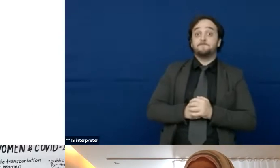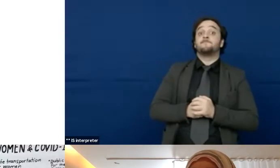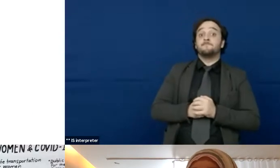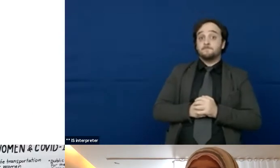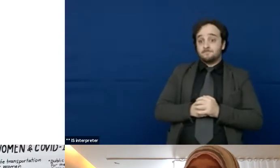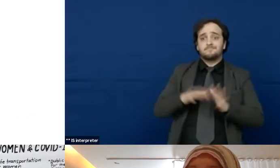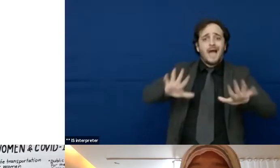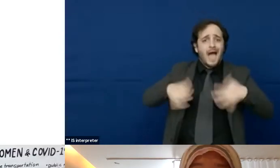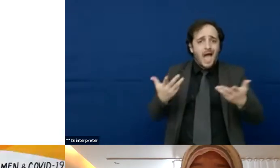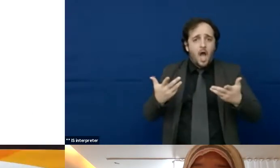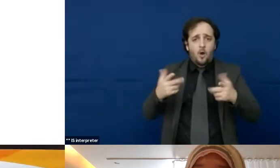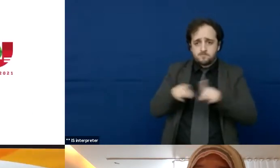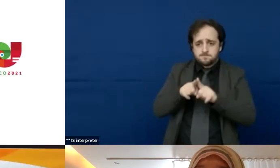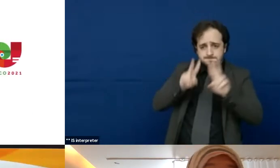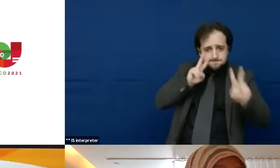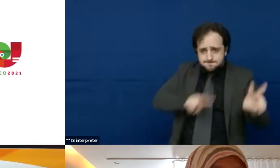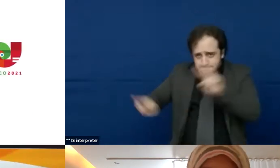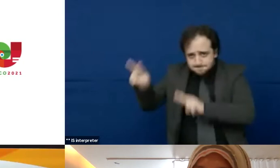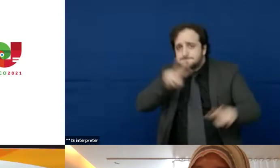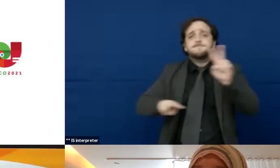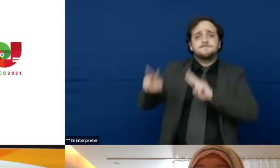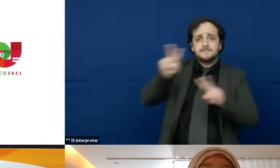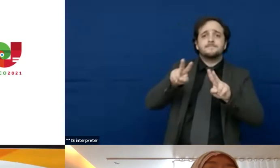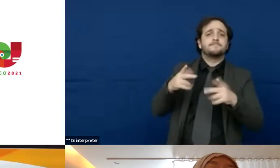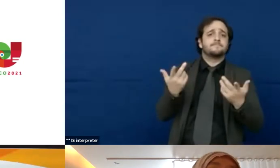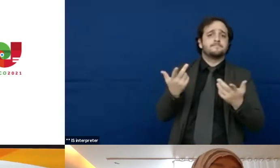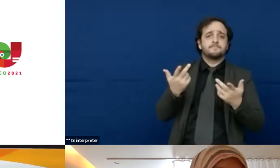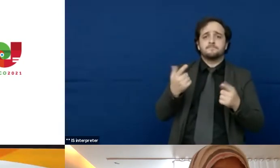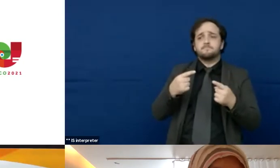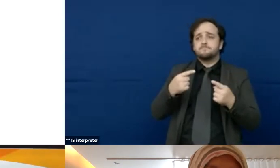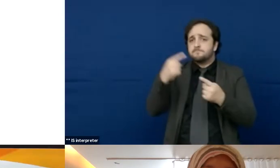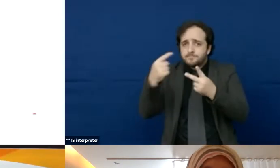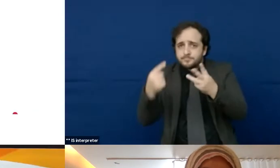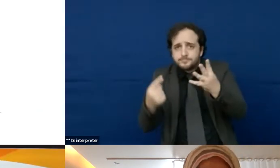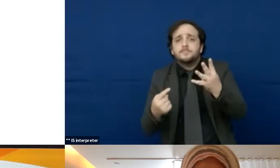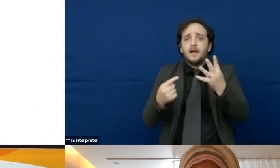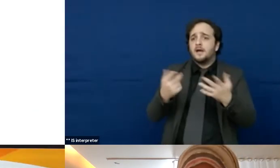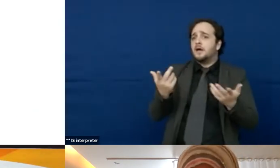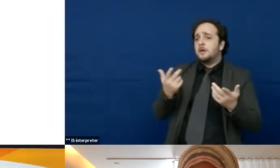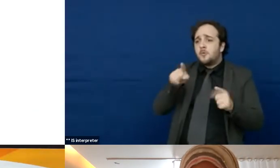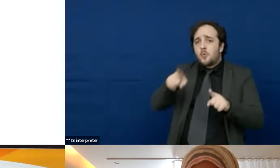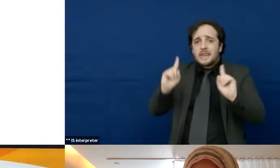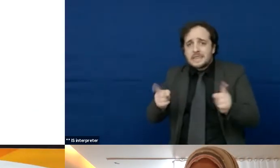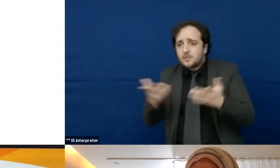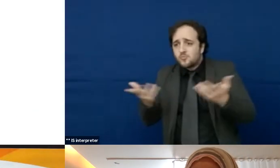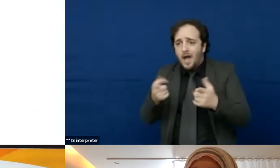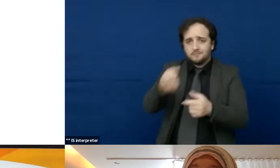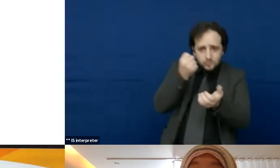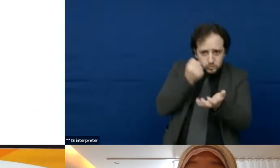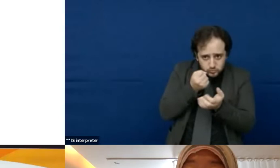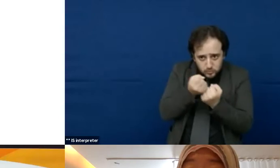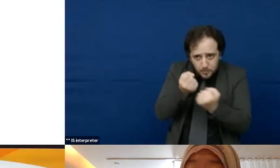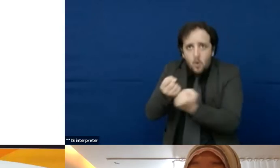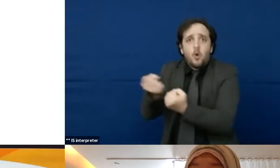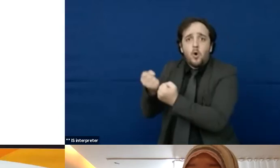yeah? Social audits, local to local dialogue, gender-based budgeting,